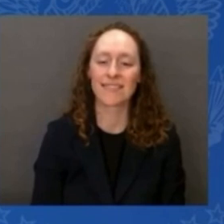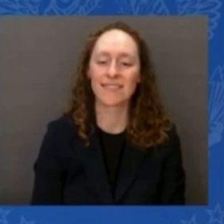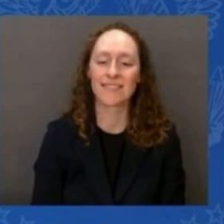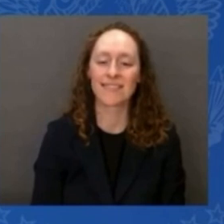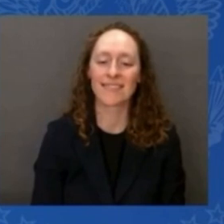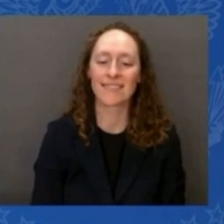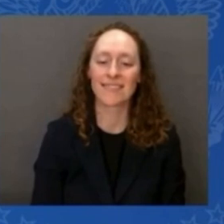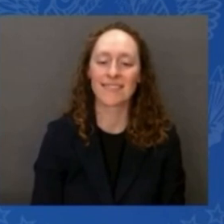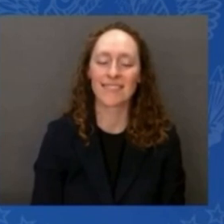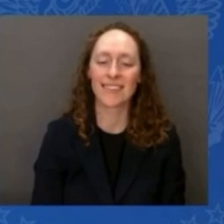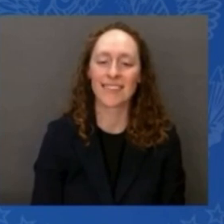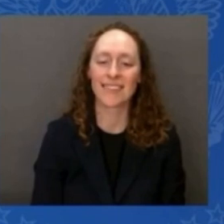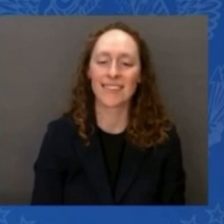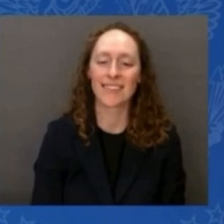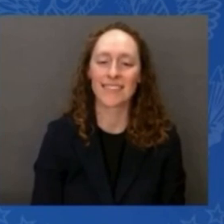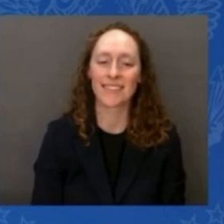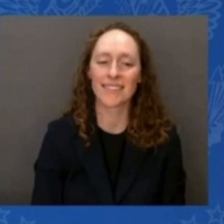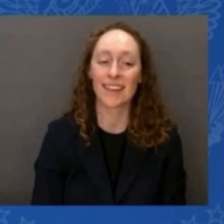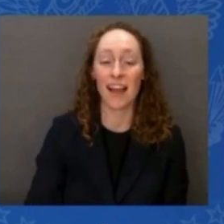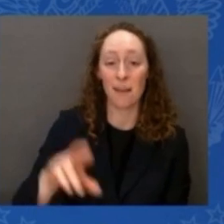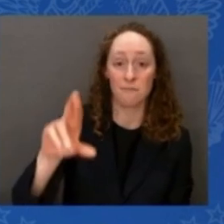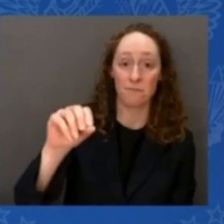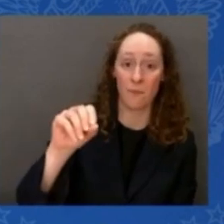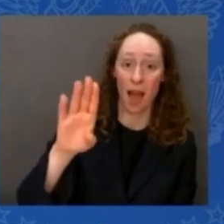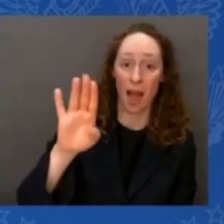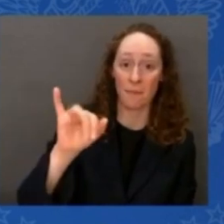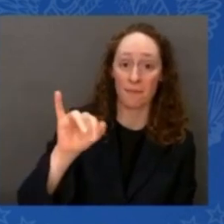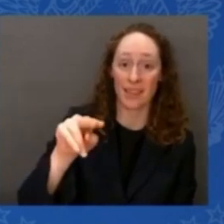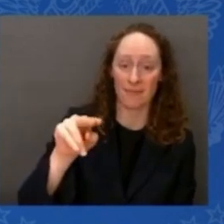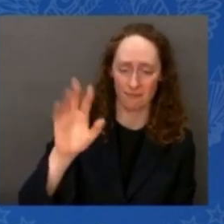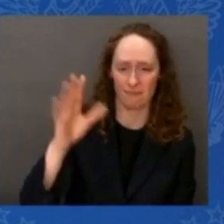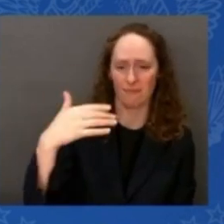Robin, you're not my dad.